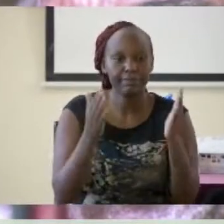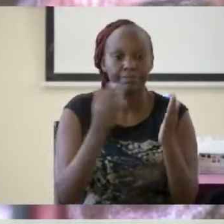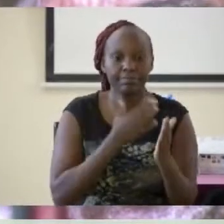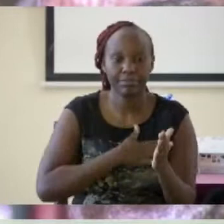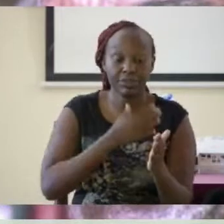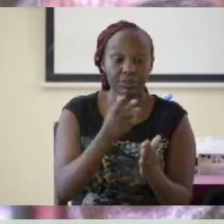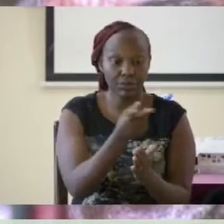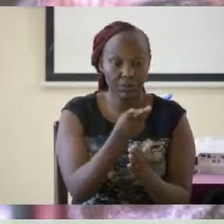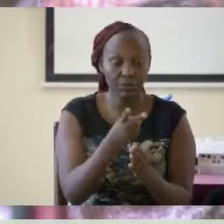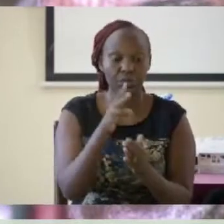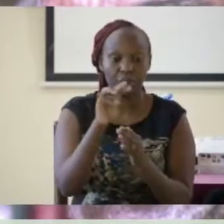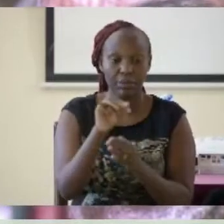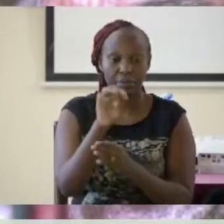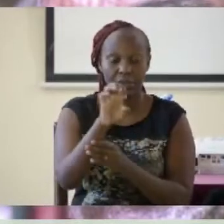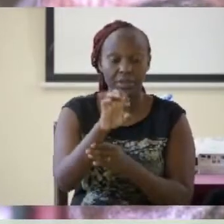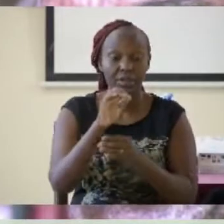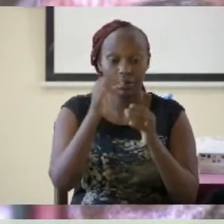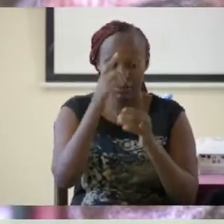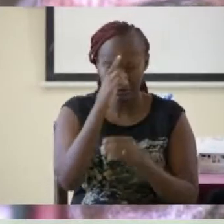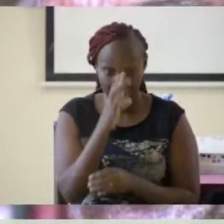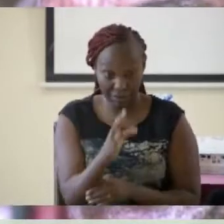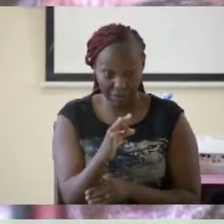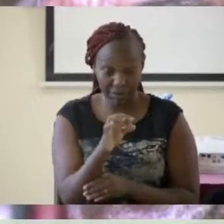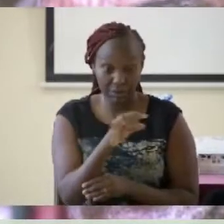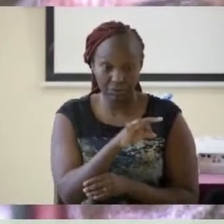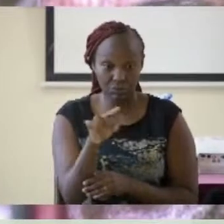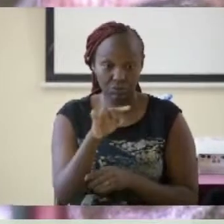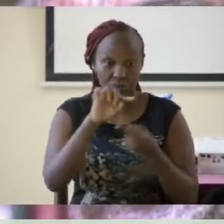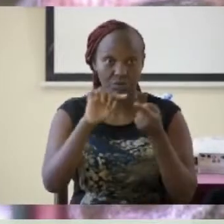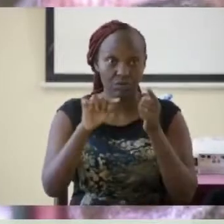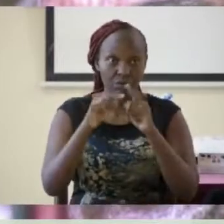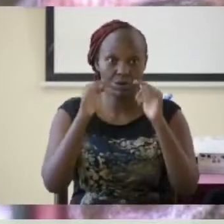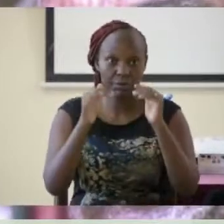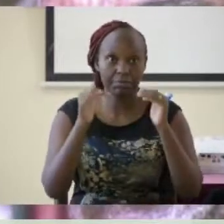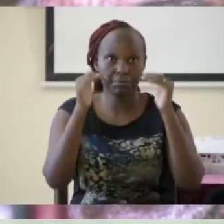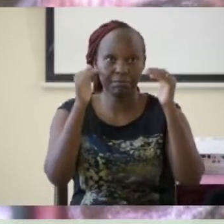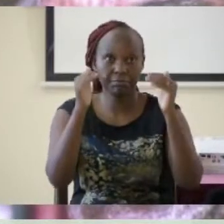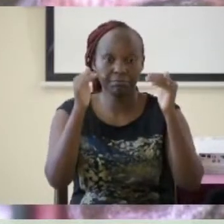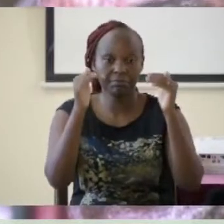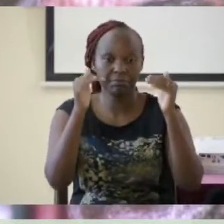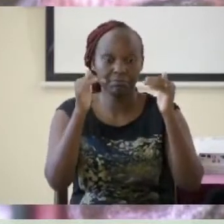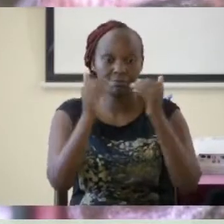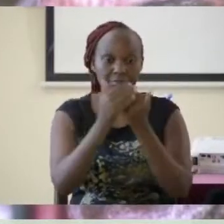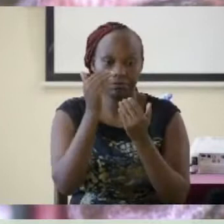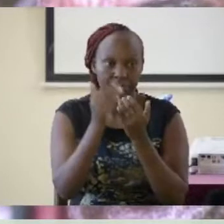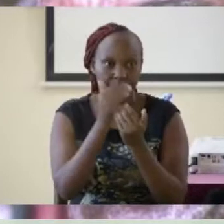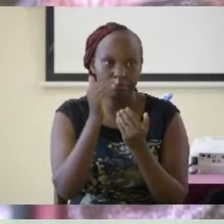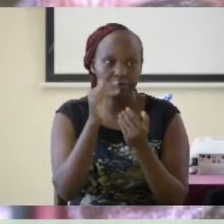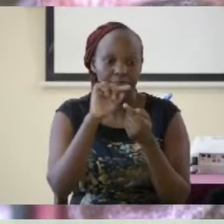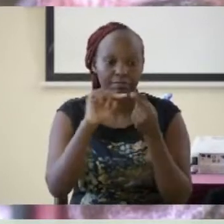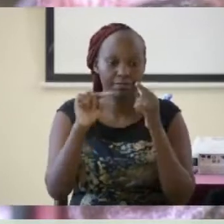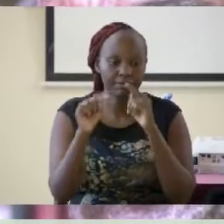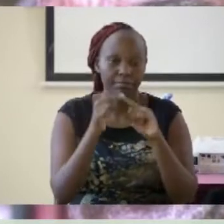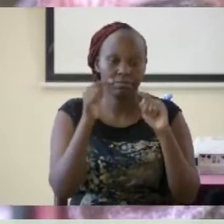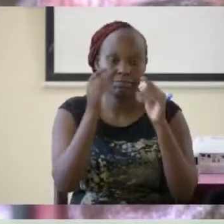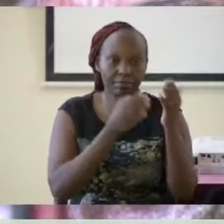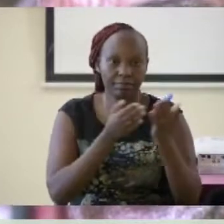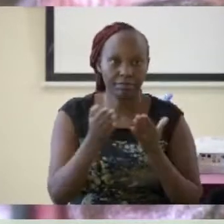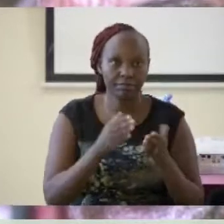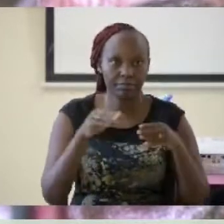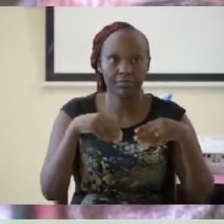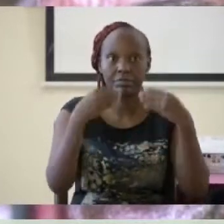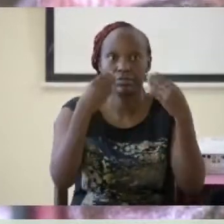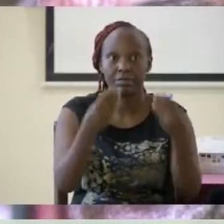M&E seriously. Ensure that your standards of care, your standards of service